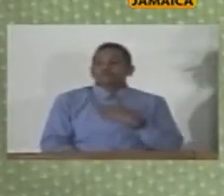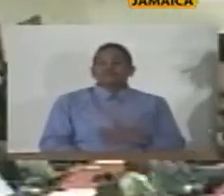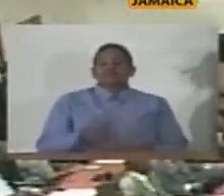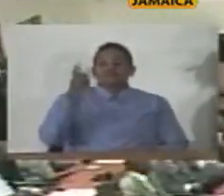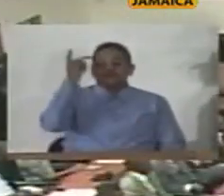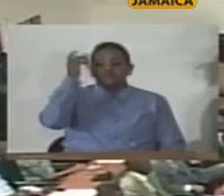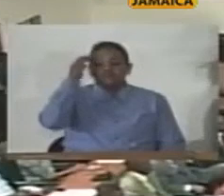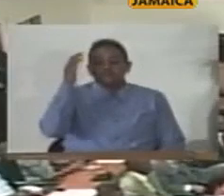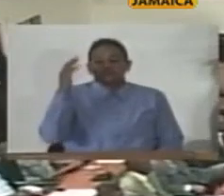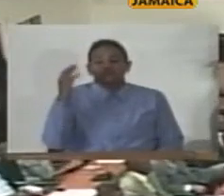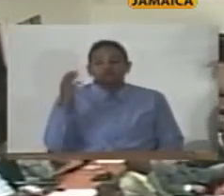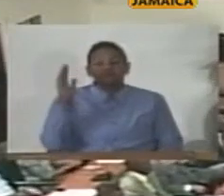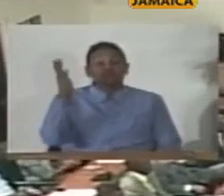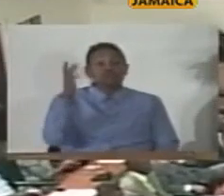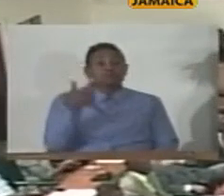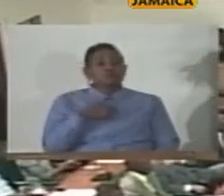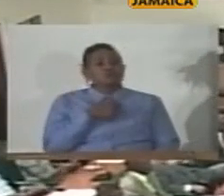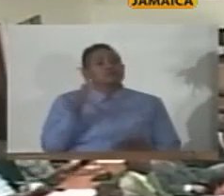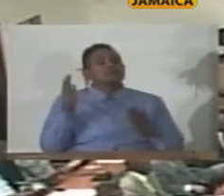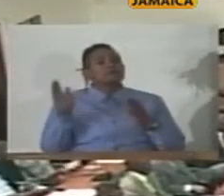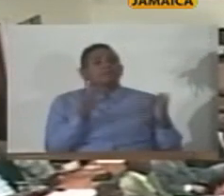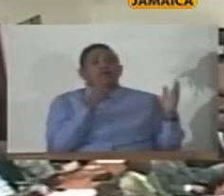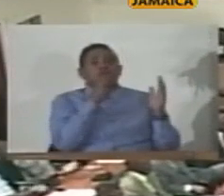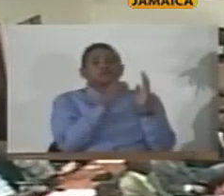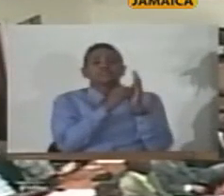to table